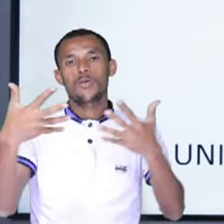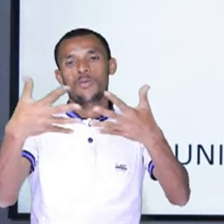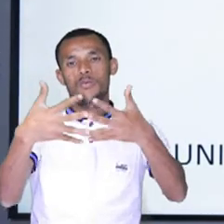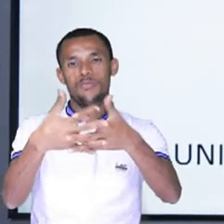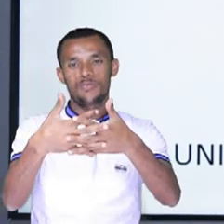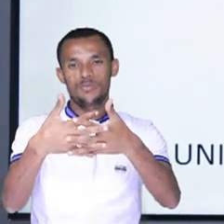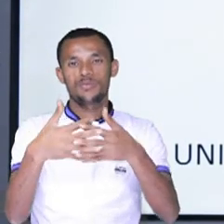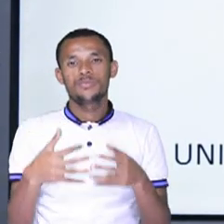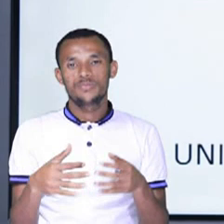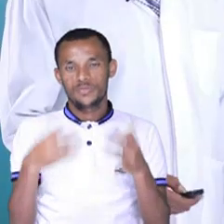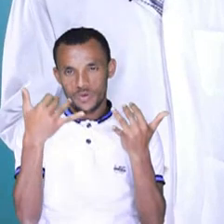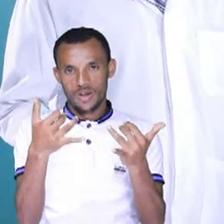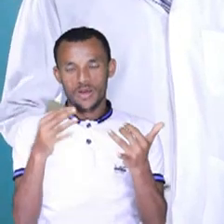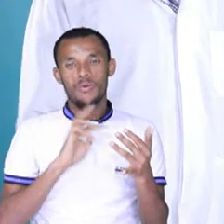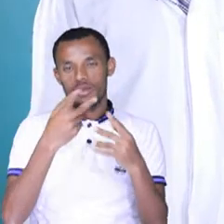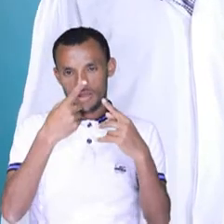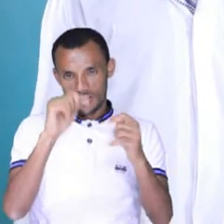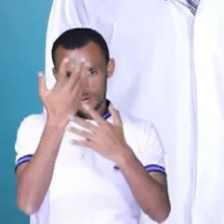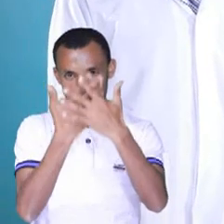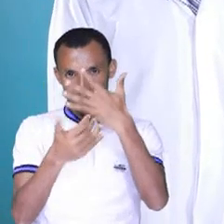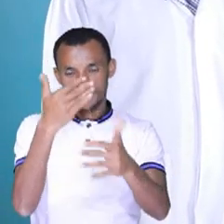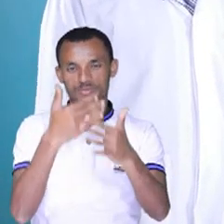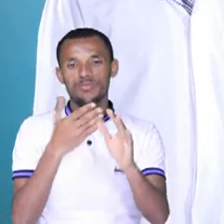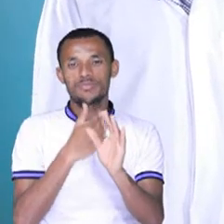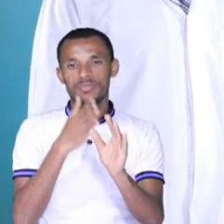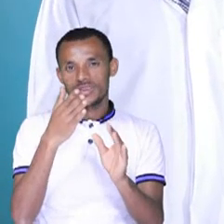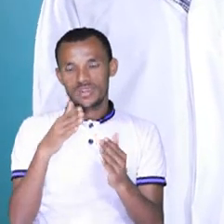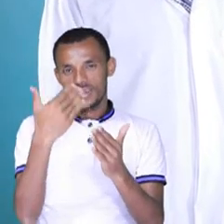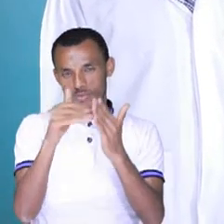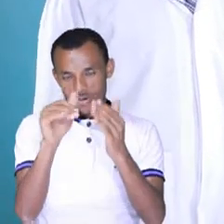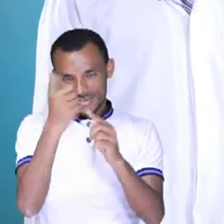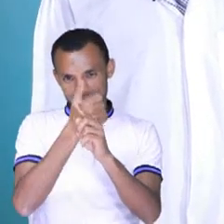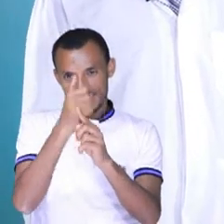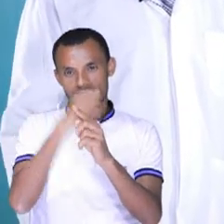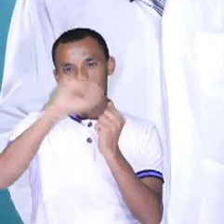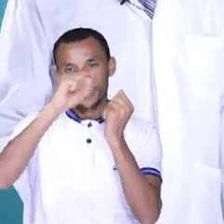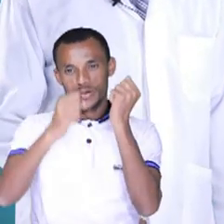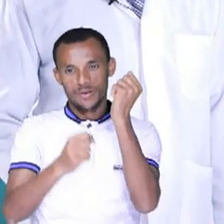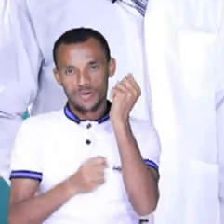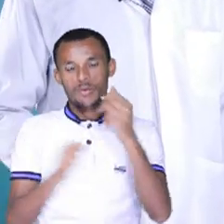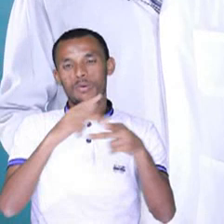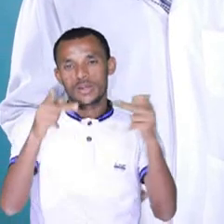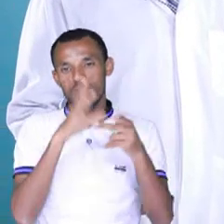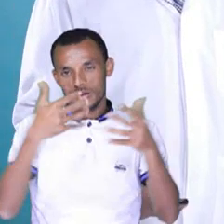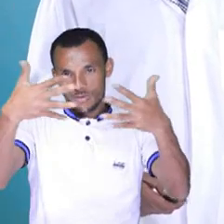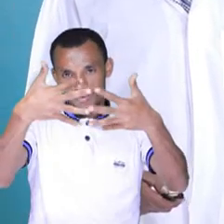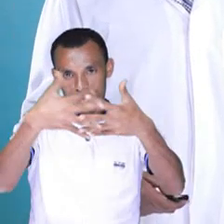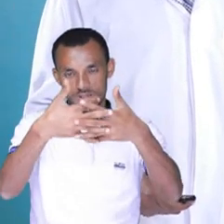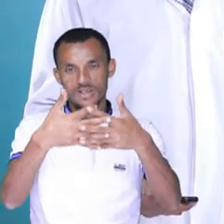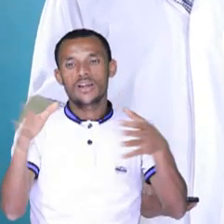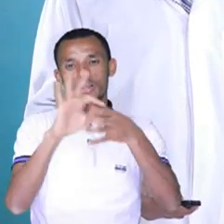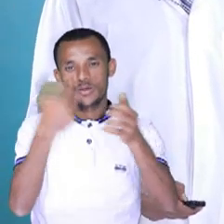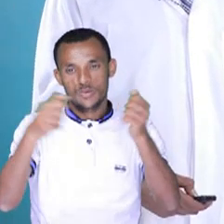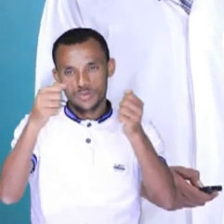combinations. Today we are trying to discuss that some more exercise based on permutations and combinations with